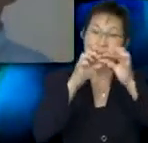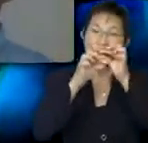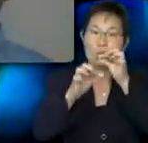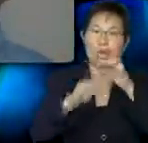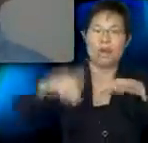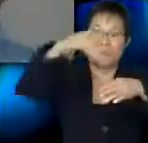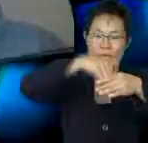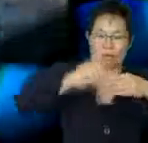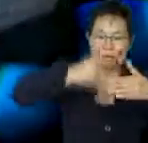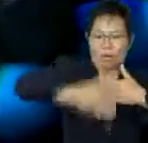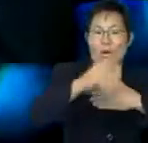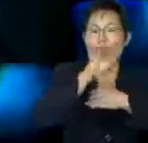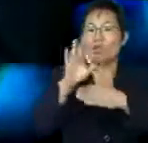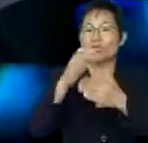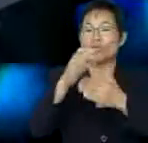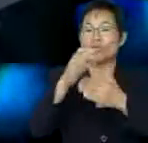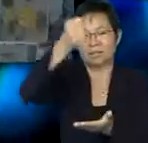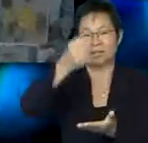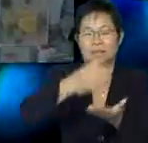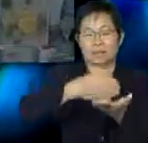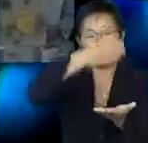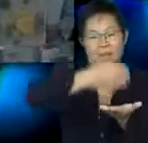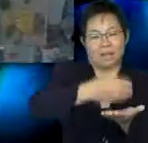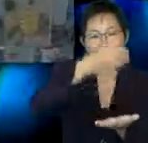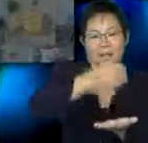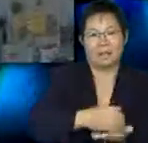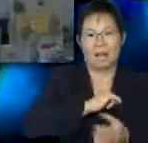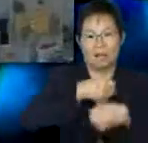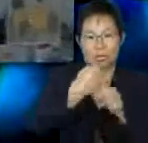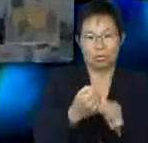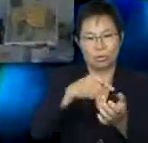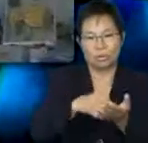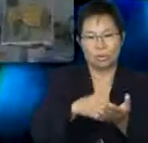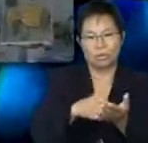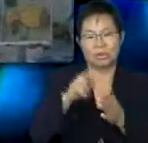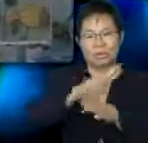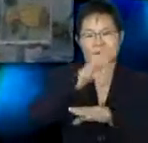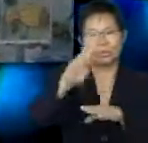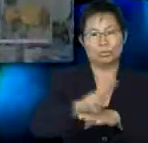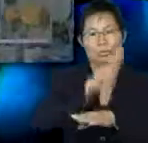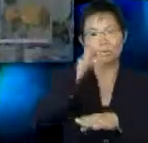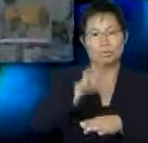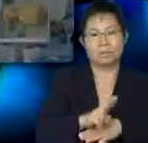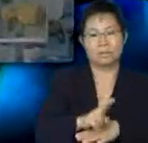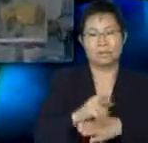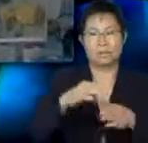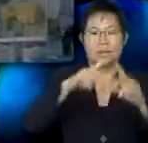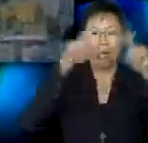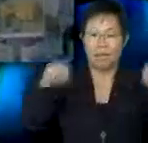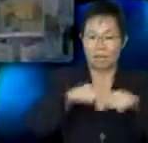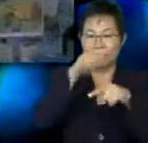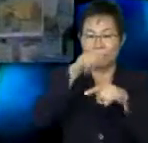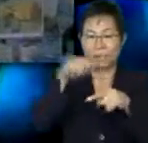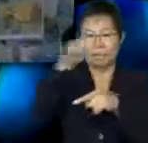in the front of the can. I do this fish using the envelope